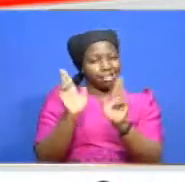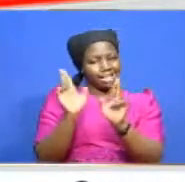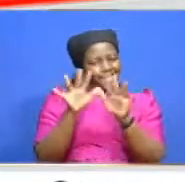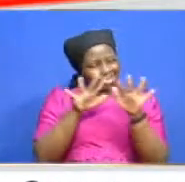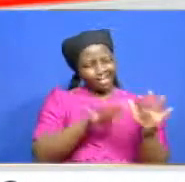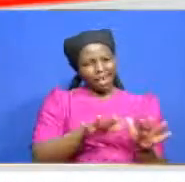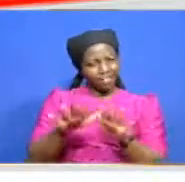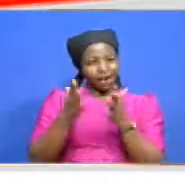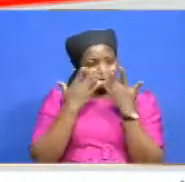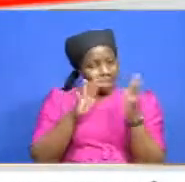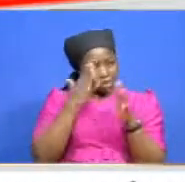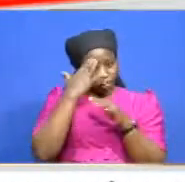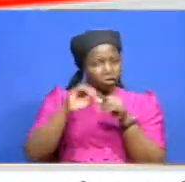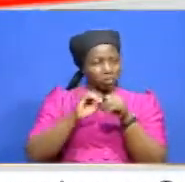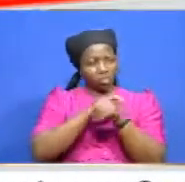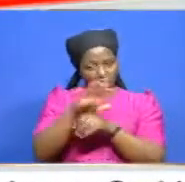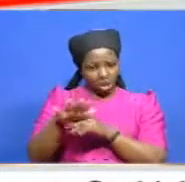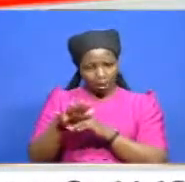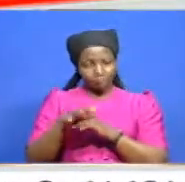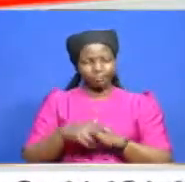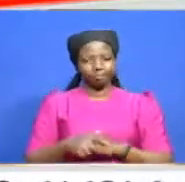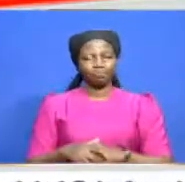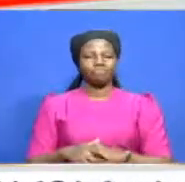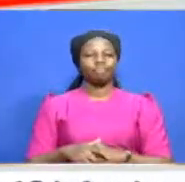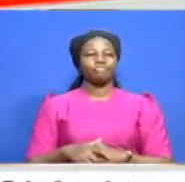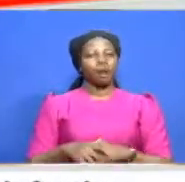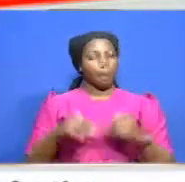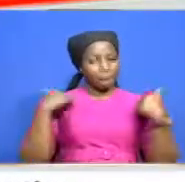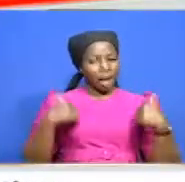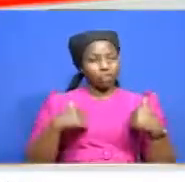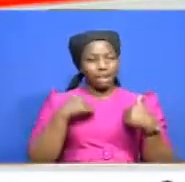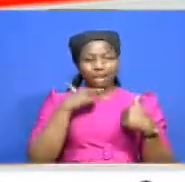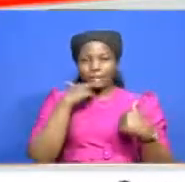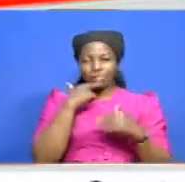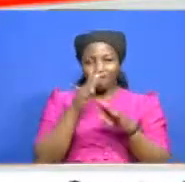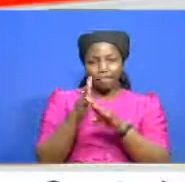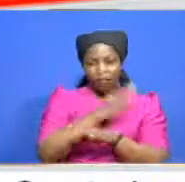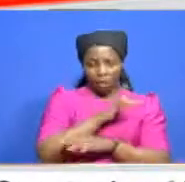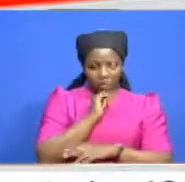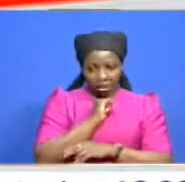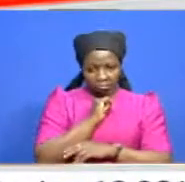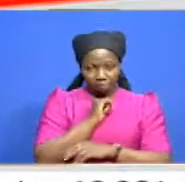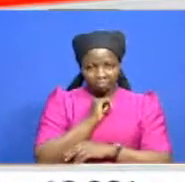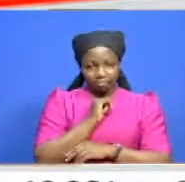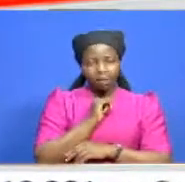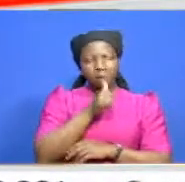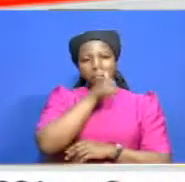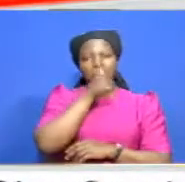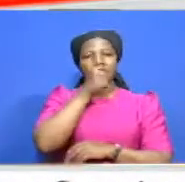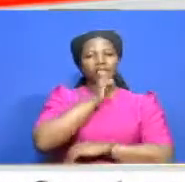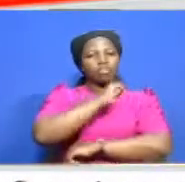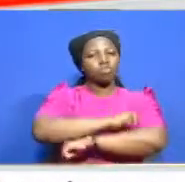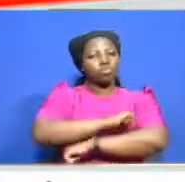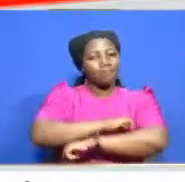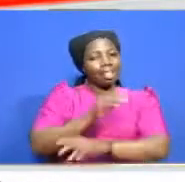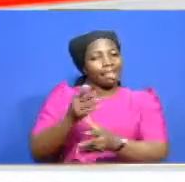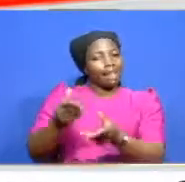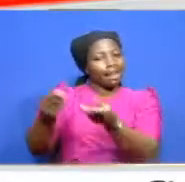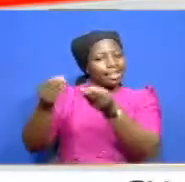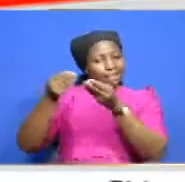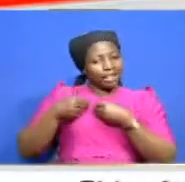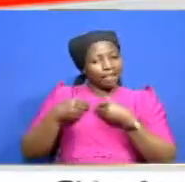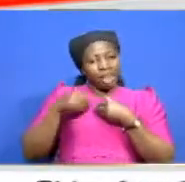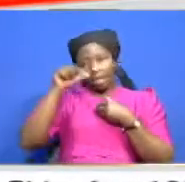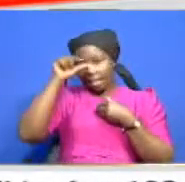the COVID-19 pandemic. And as I said earlier, private schools do not receive any money from the